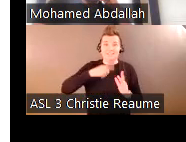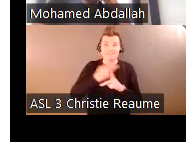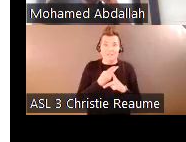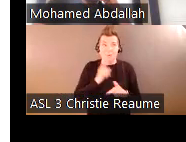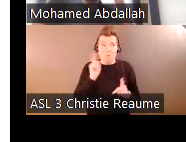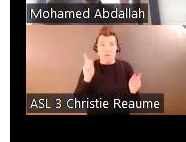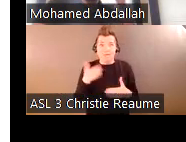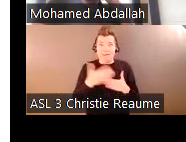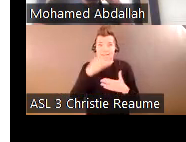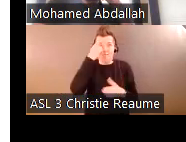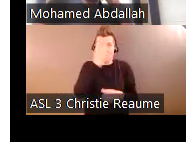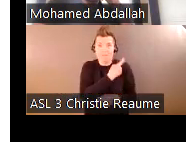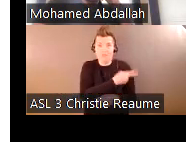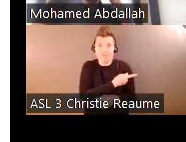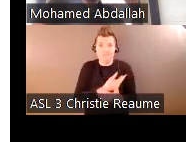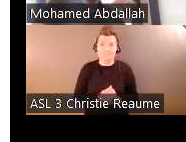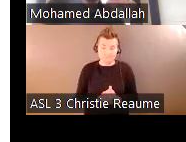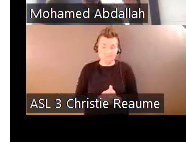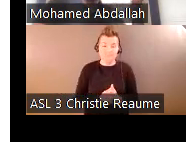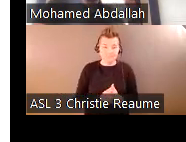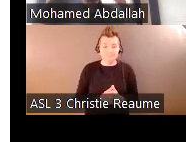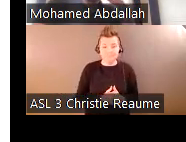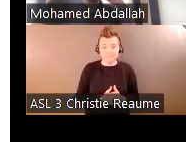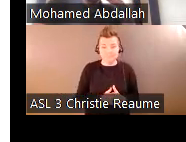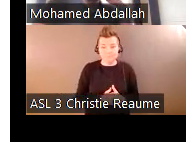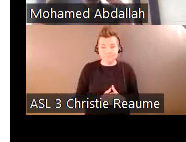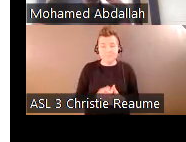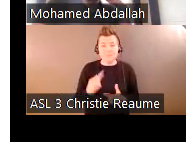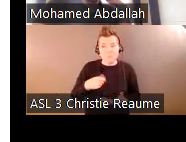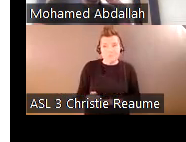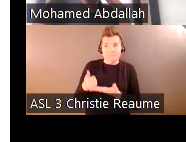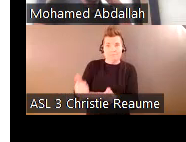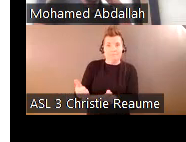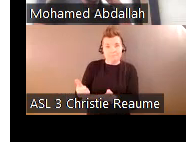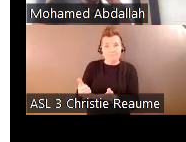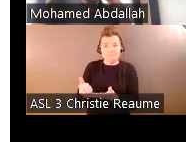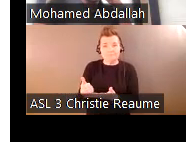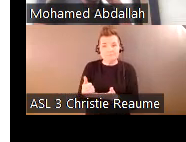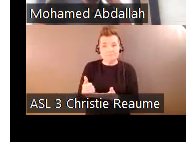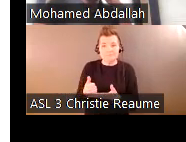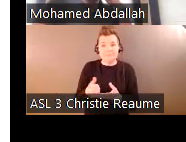for older adults in order to find a place to stay and help them find a place after the shelter stay.